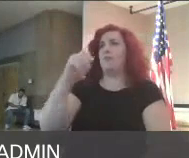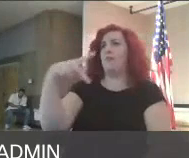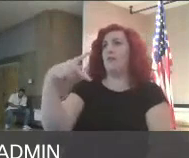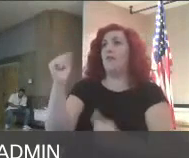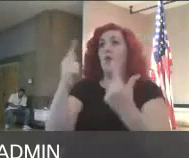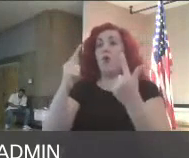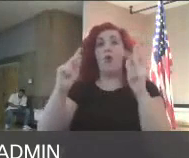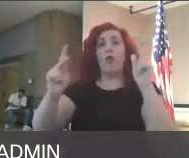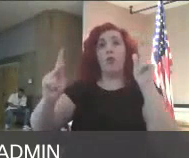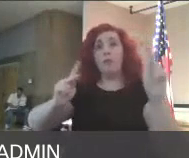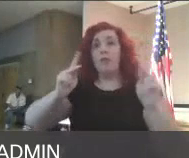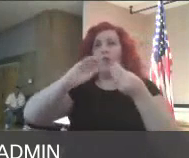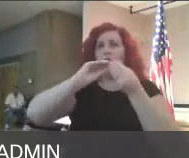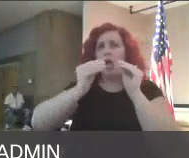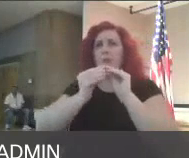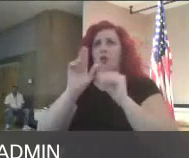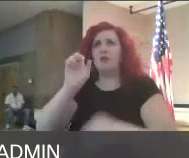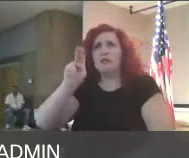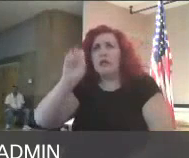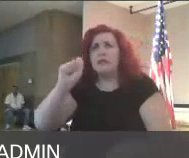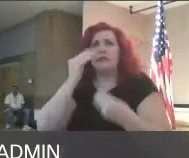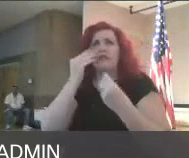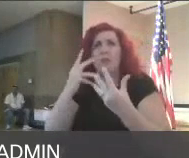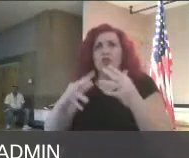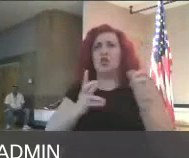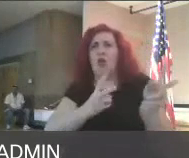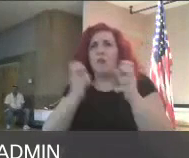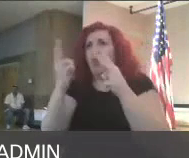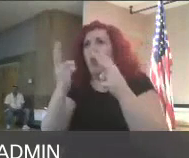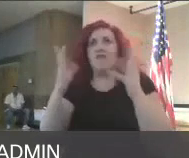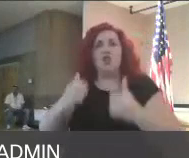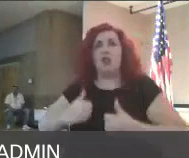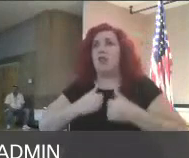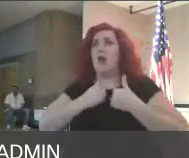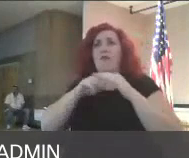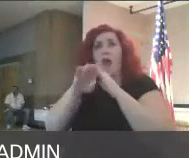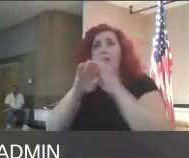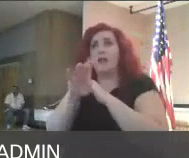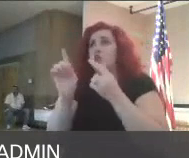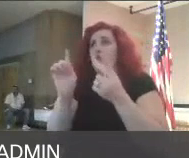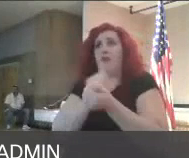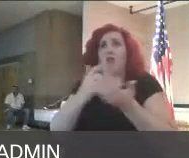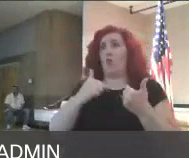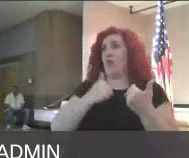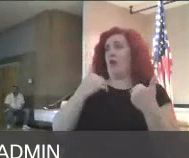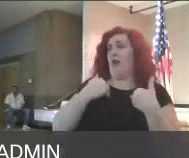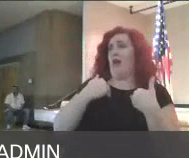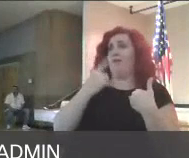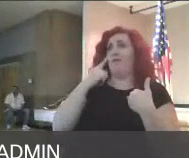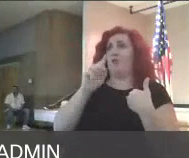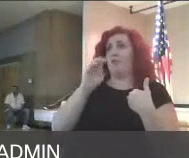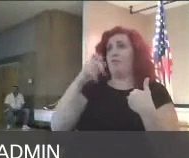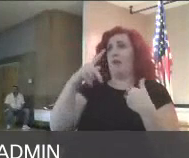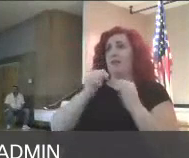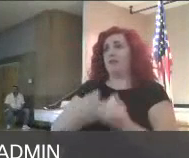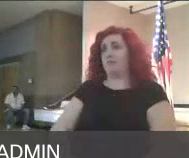As all the population numbers in there, all the census data, so that is live, giving you access to everything that we have as the